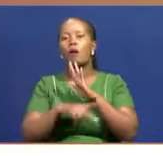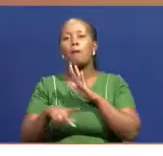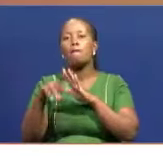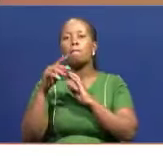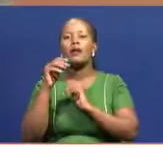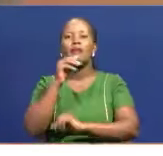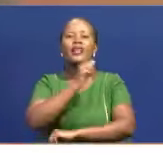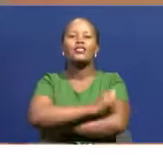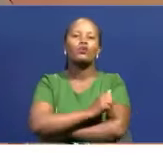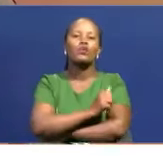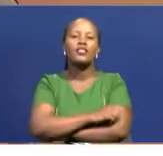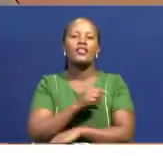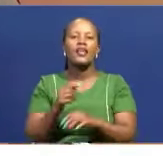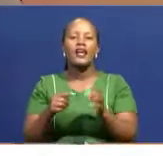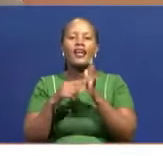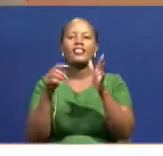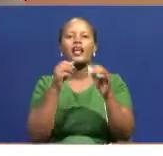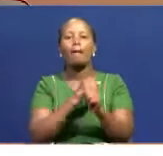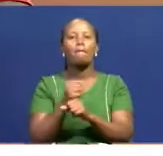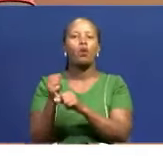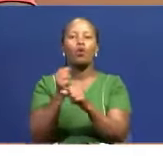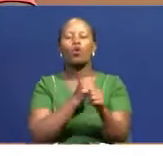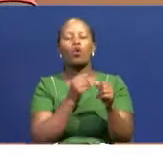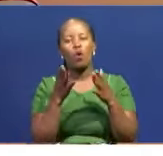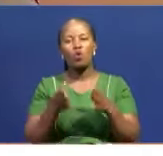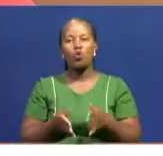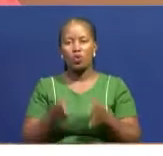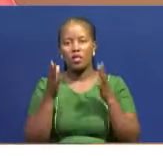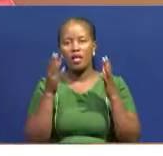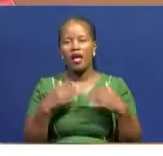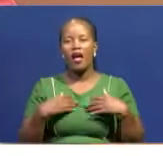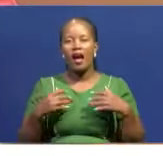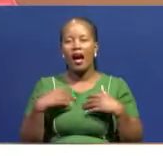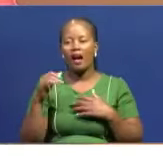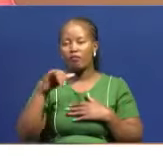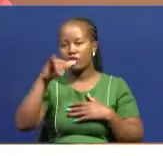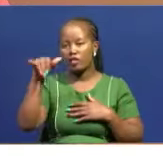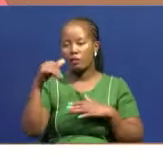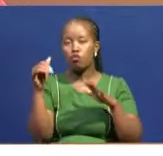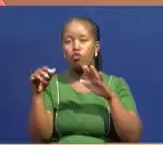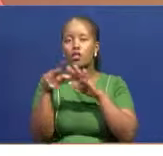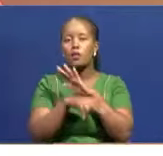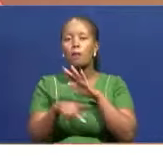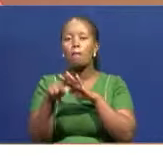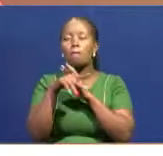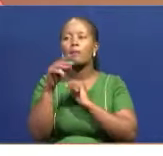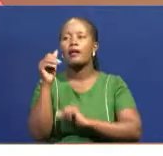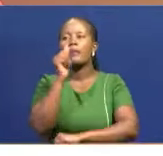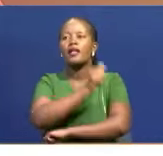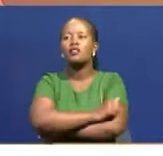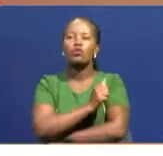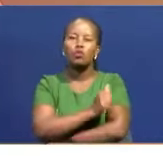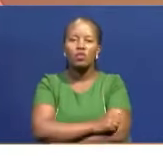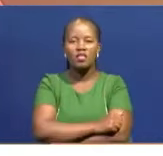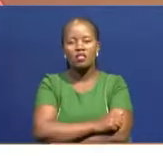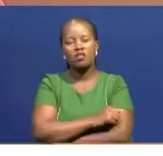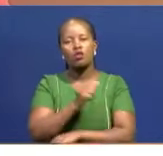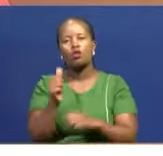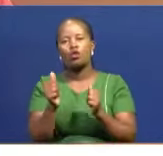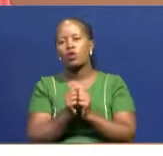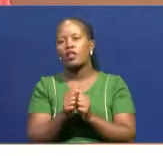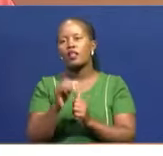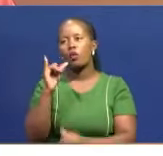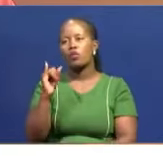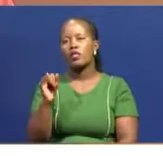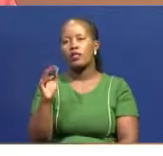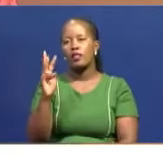you take Ngong Road, for example, there's Jamhuri Primary. Yes. So you'd want Jamhuri Primary aligned with Impala or Queens. Queens,